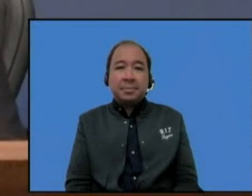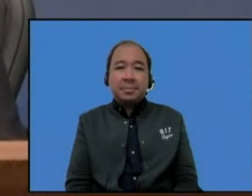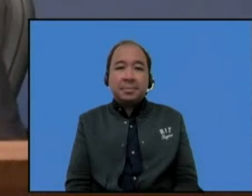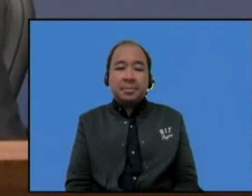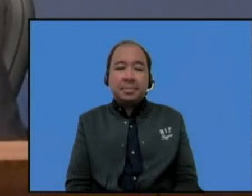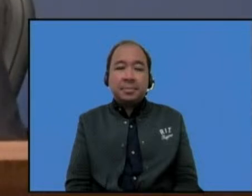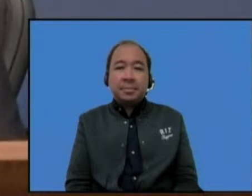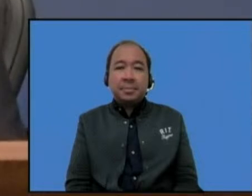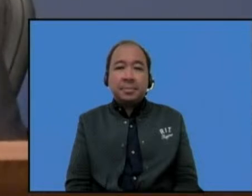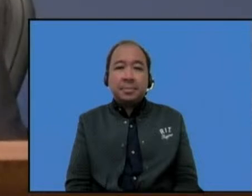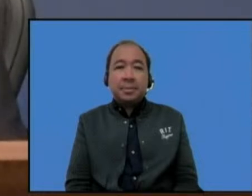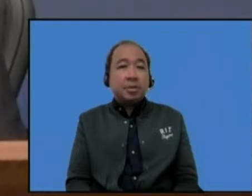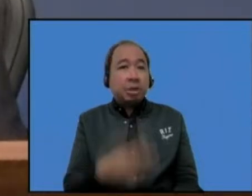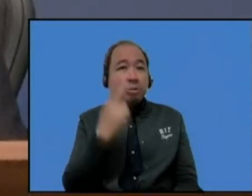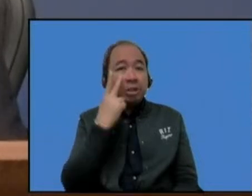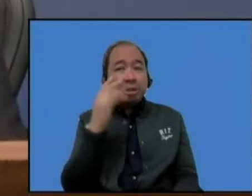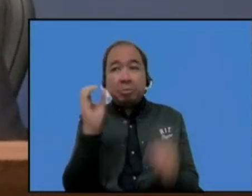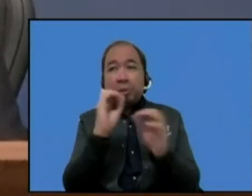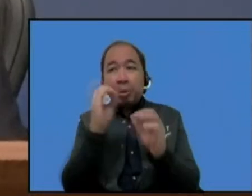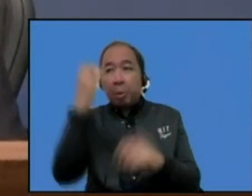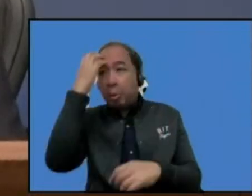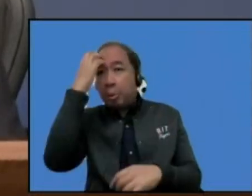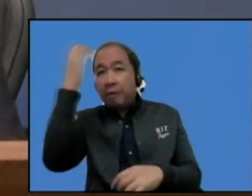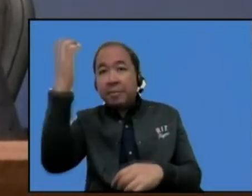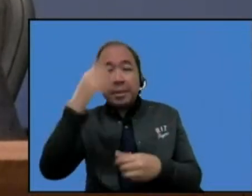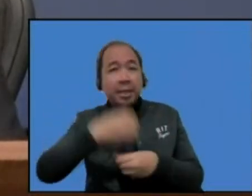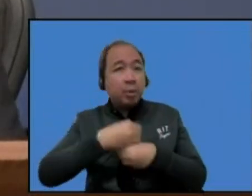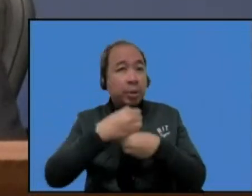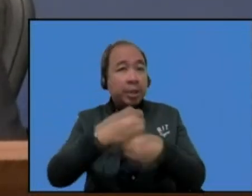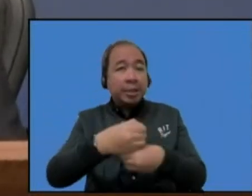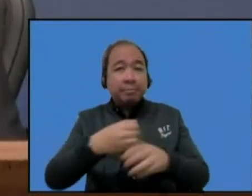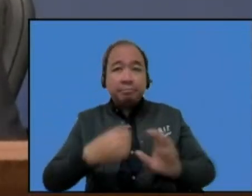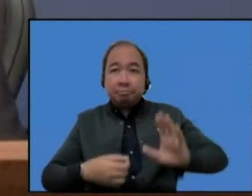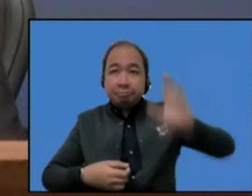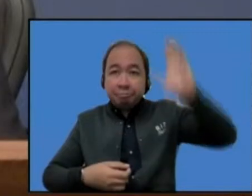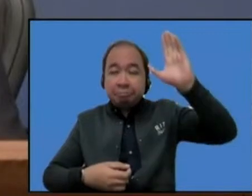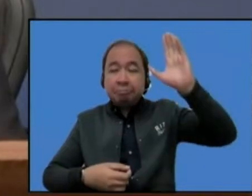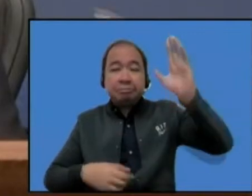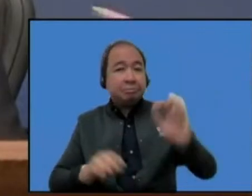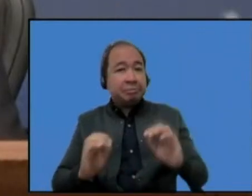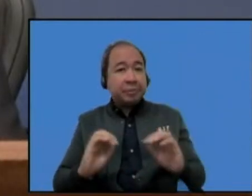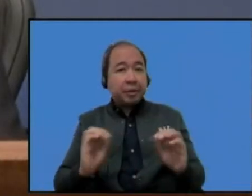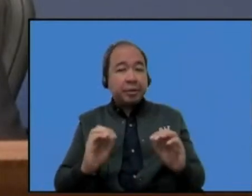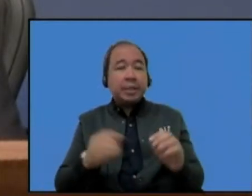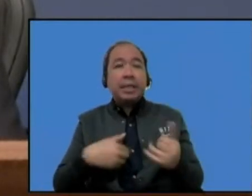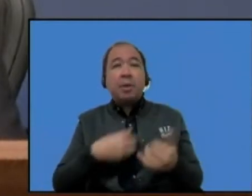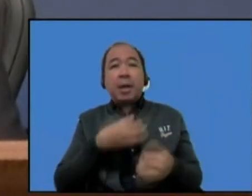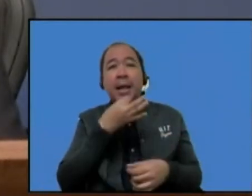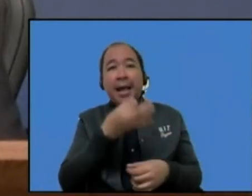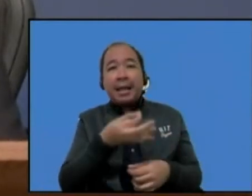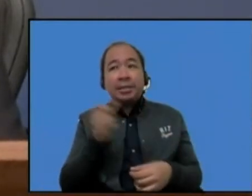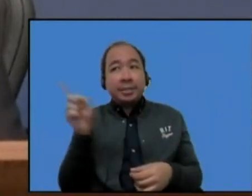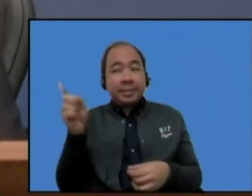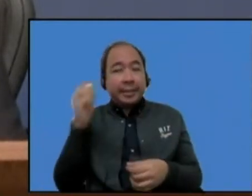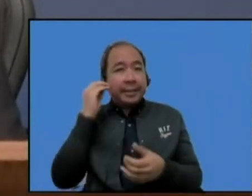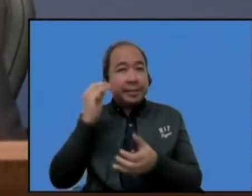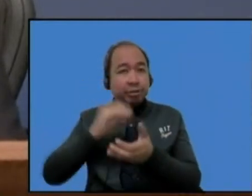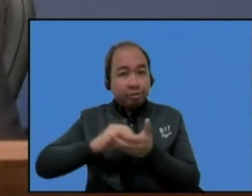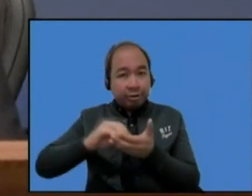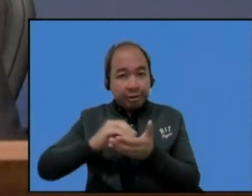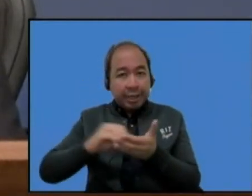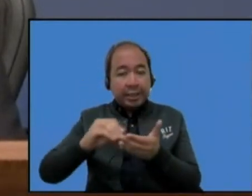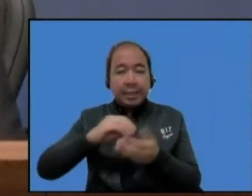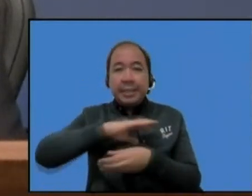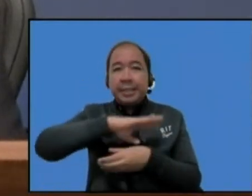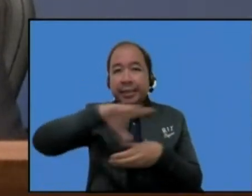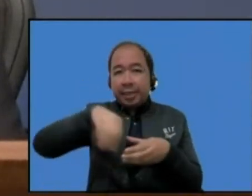So as I see no government delegation raised their flag, I request that the Secretariat included